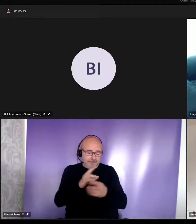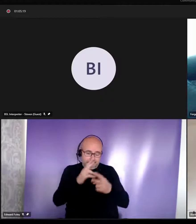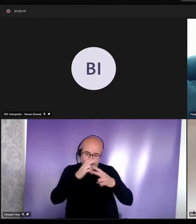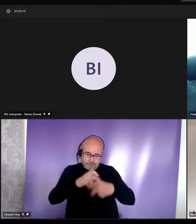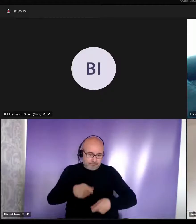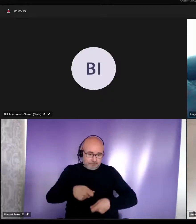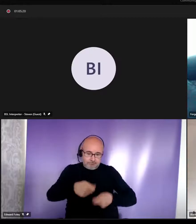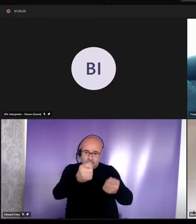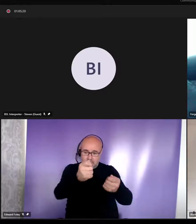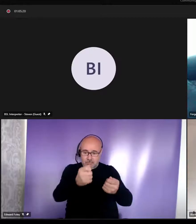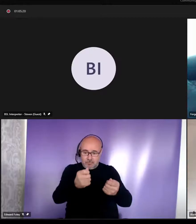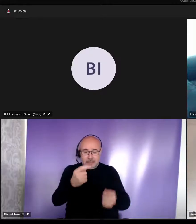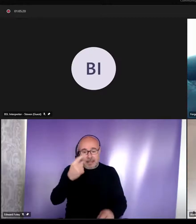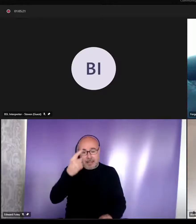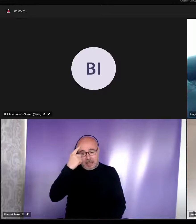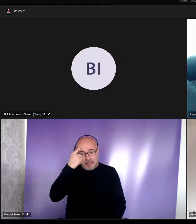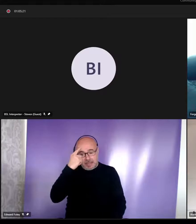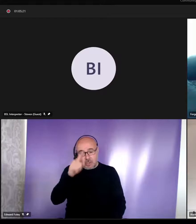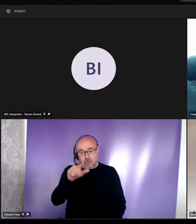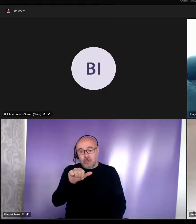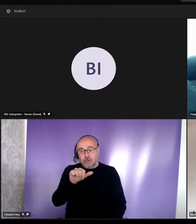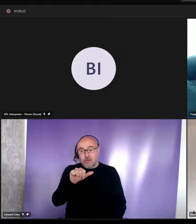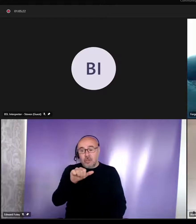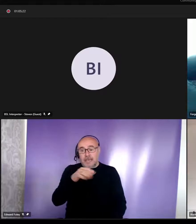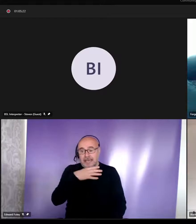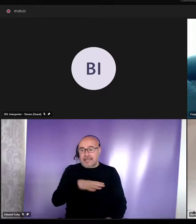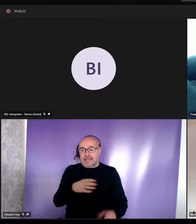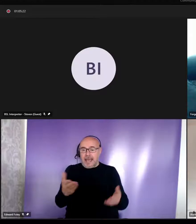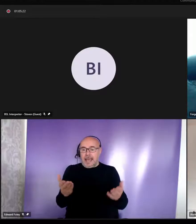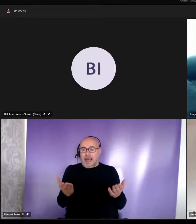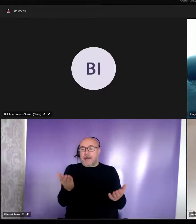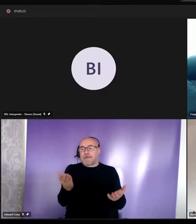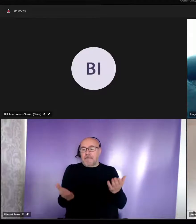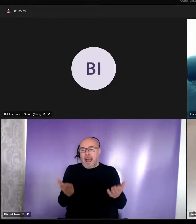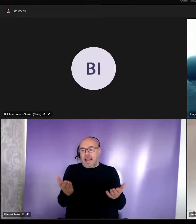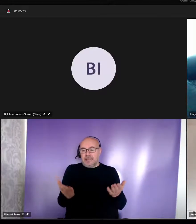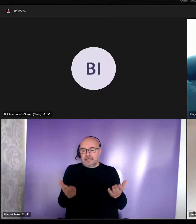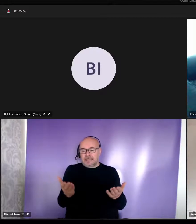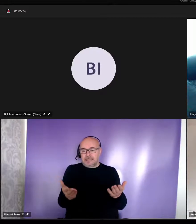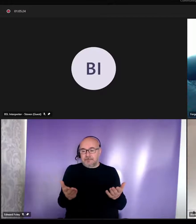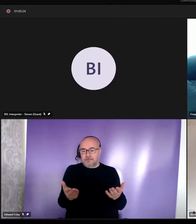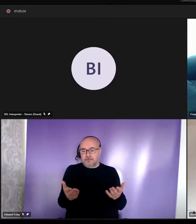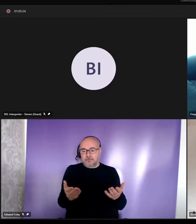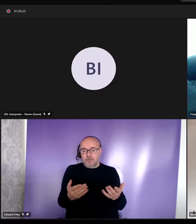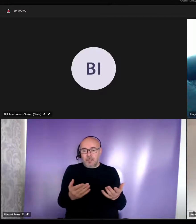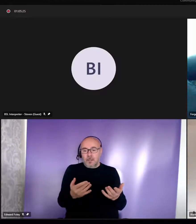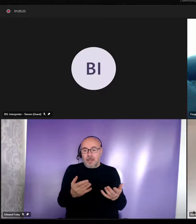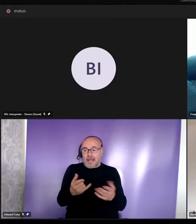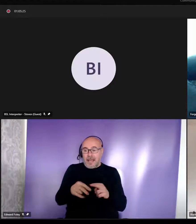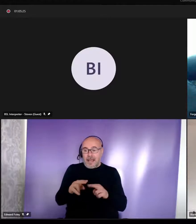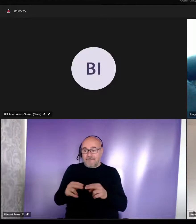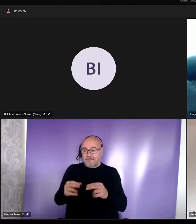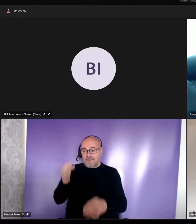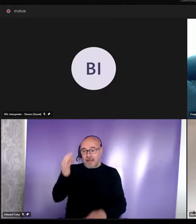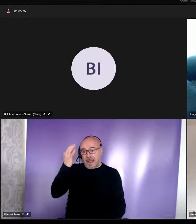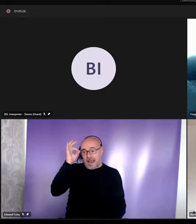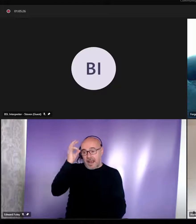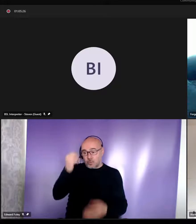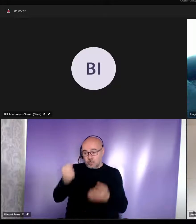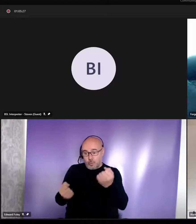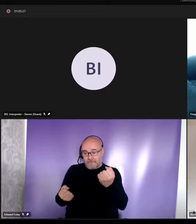balance to be struck there. To, if there's a need to charge a council vehicle, they're not prohibited to do that. But